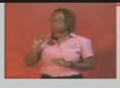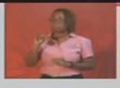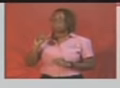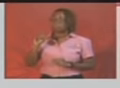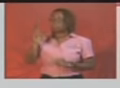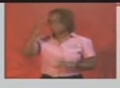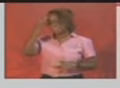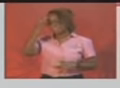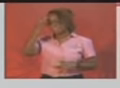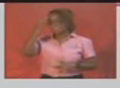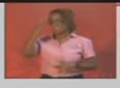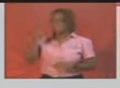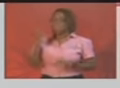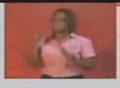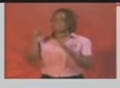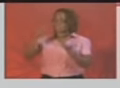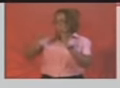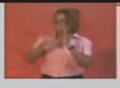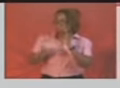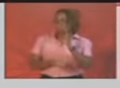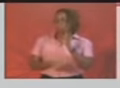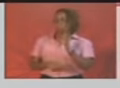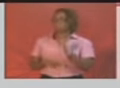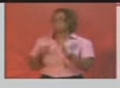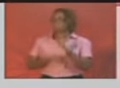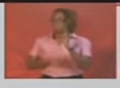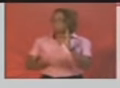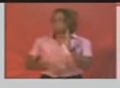and let you know in the near future what has happened.